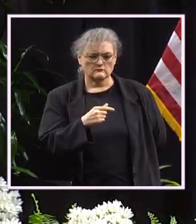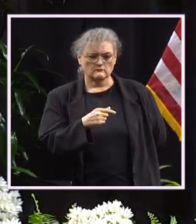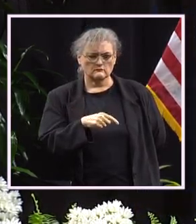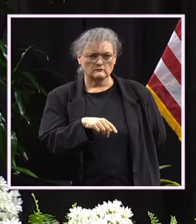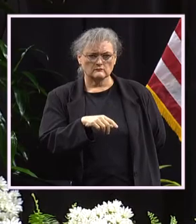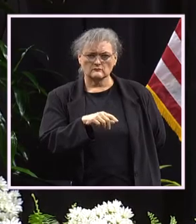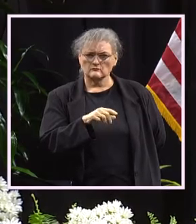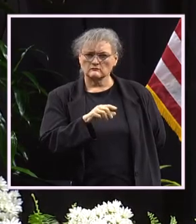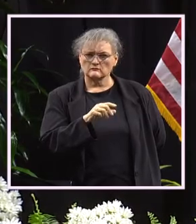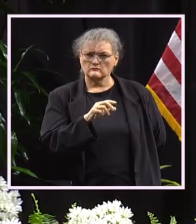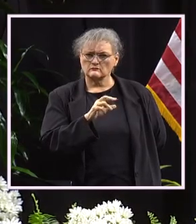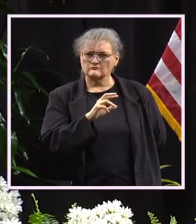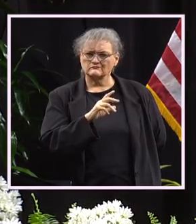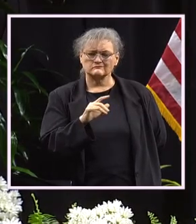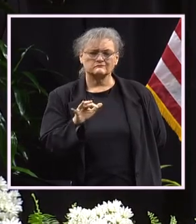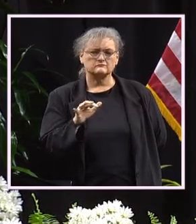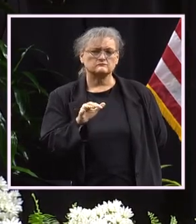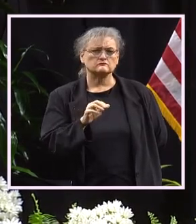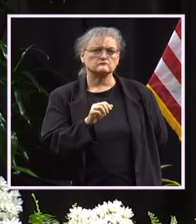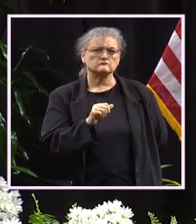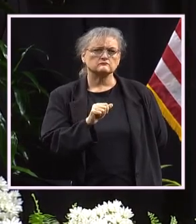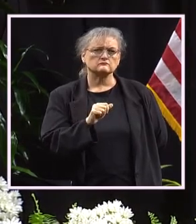Snithren Reddy Cathy,